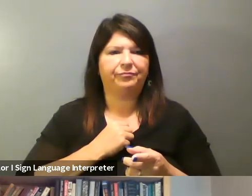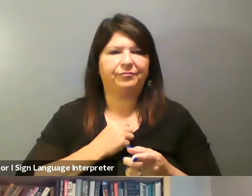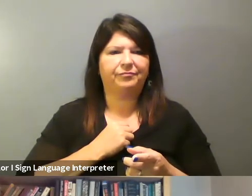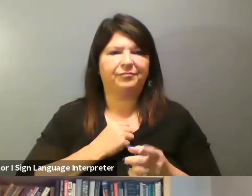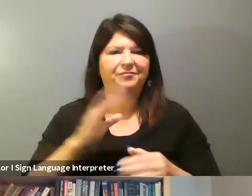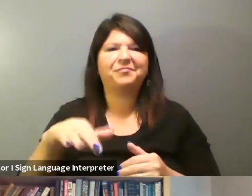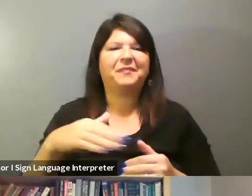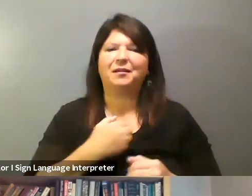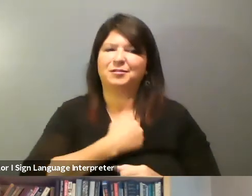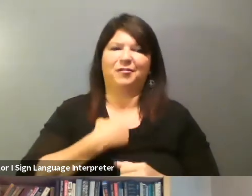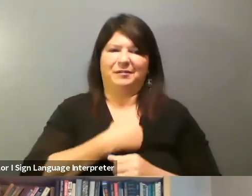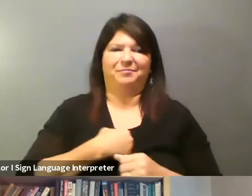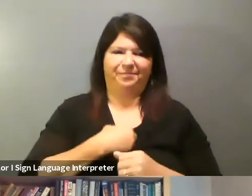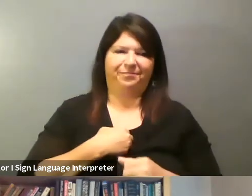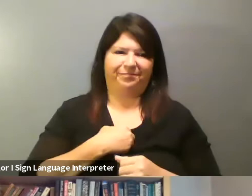go ahead. Sorry.